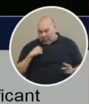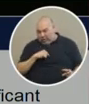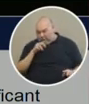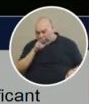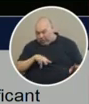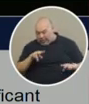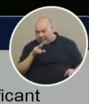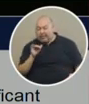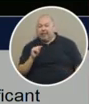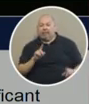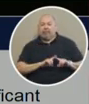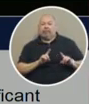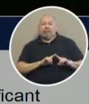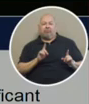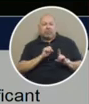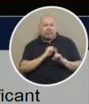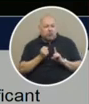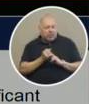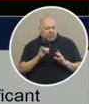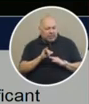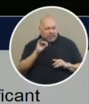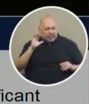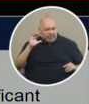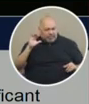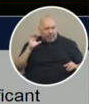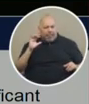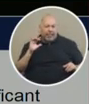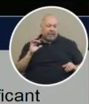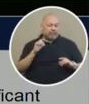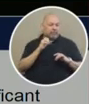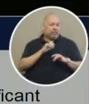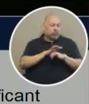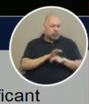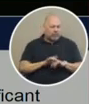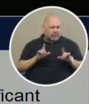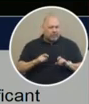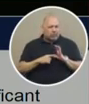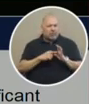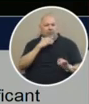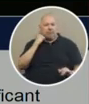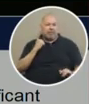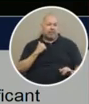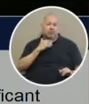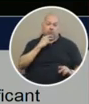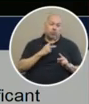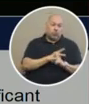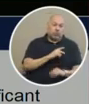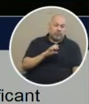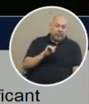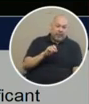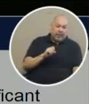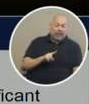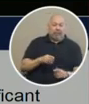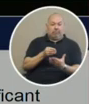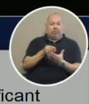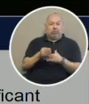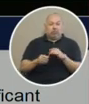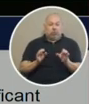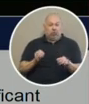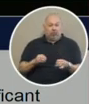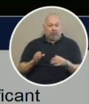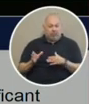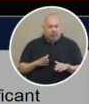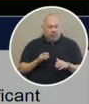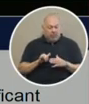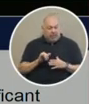at different scenarios. So whether it be stress test that shows best case, worst case, budget office prepares